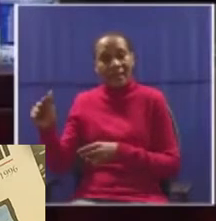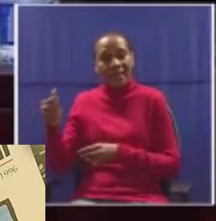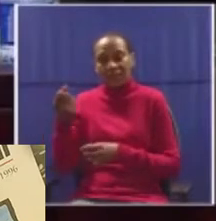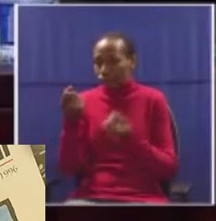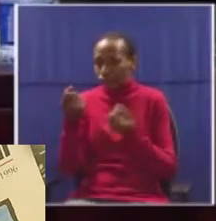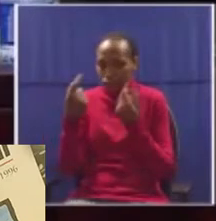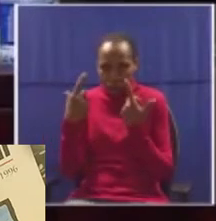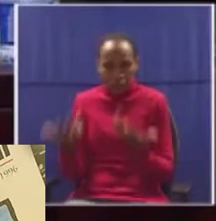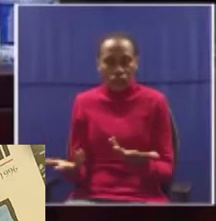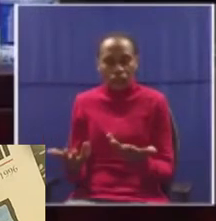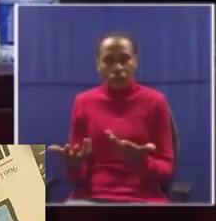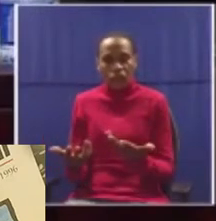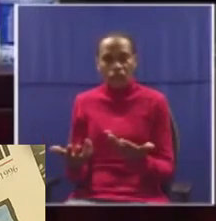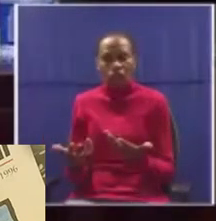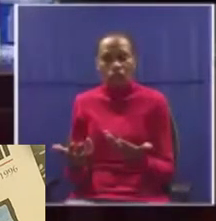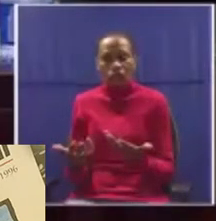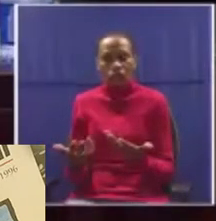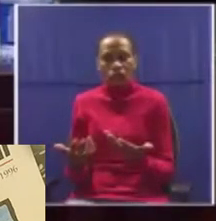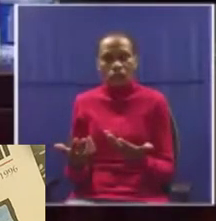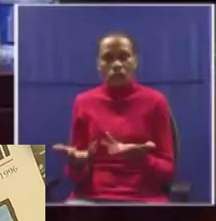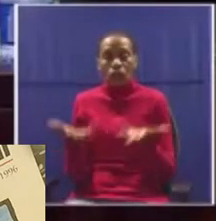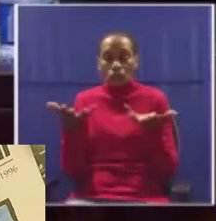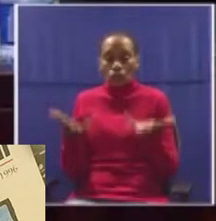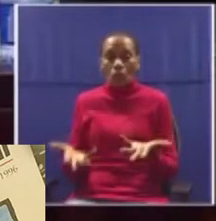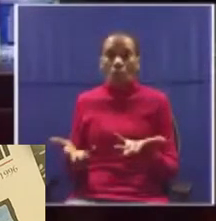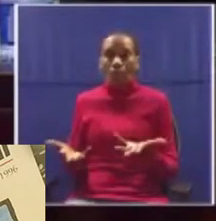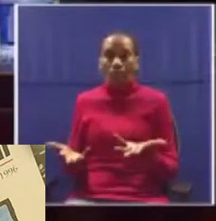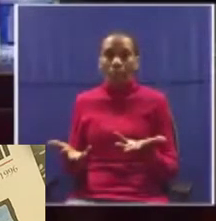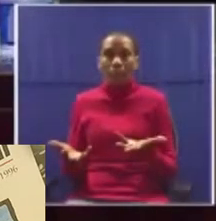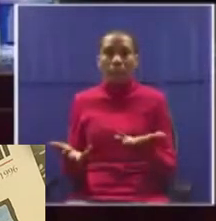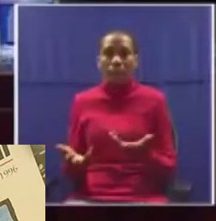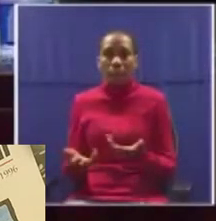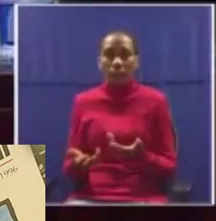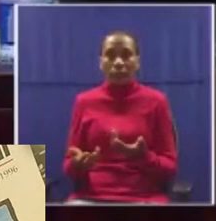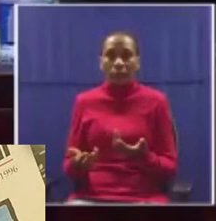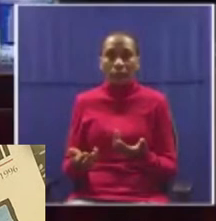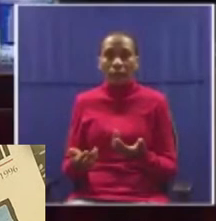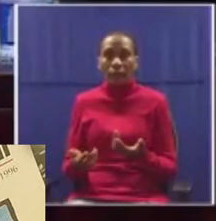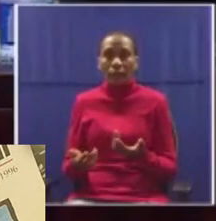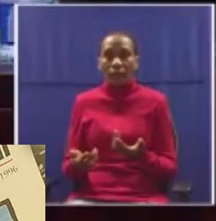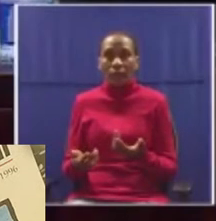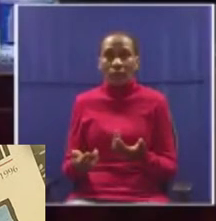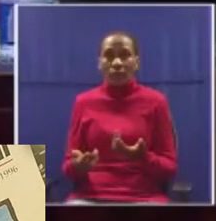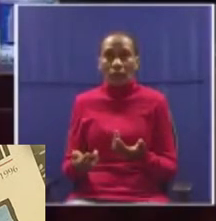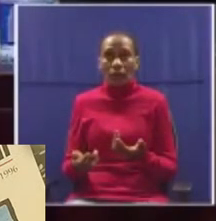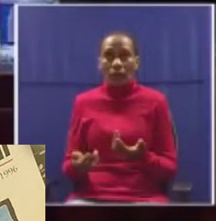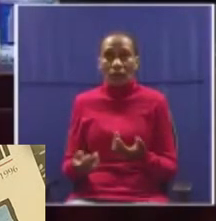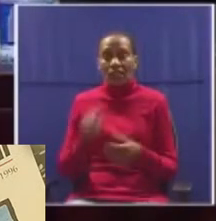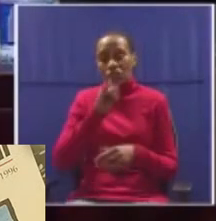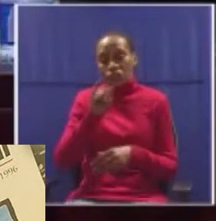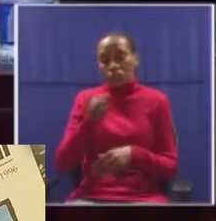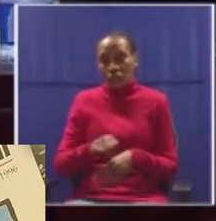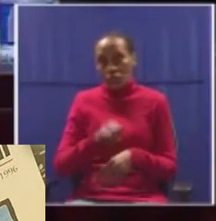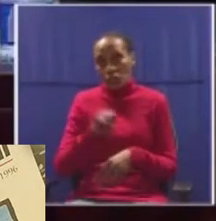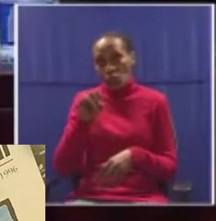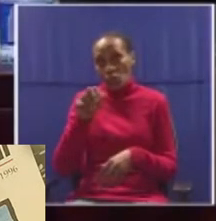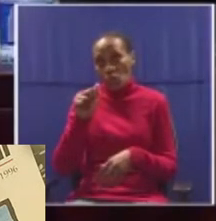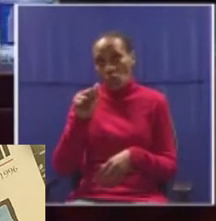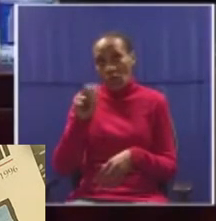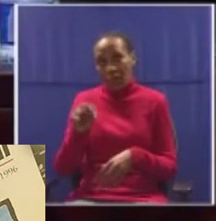have the Integrity to acknowledge so what did the financial Action Tax course say in general